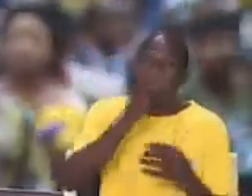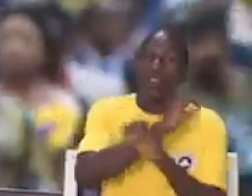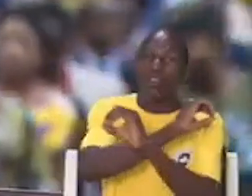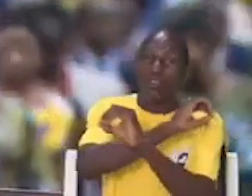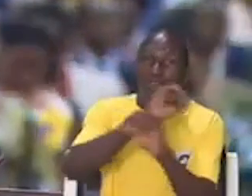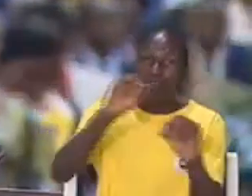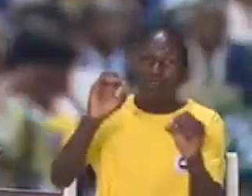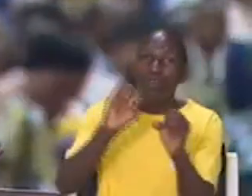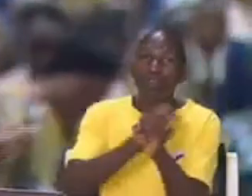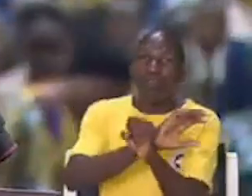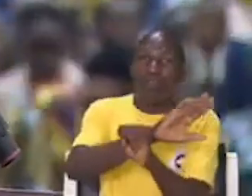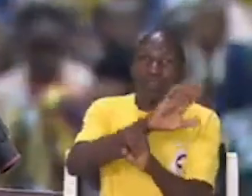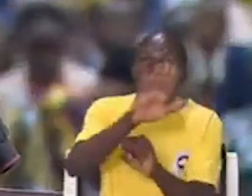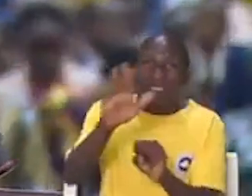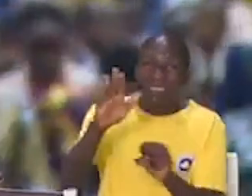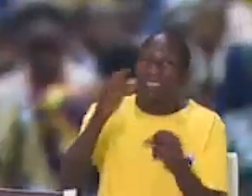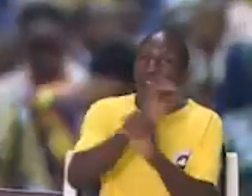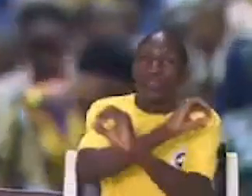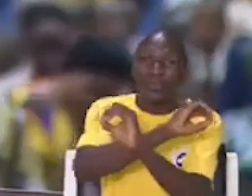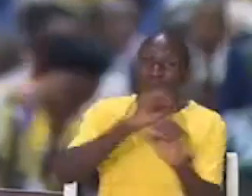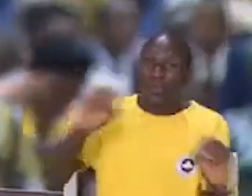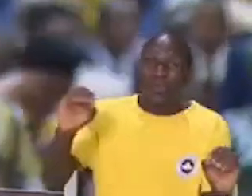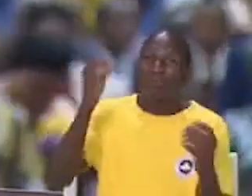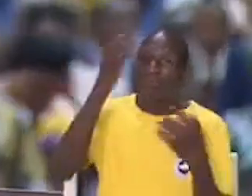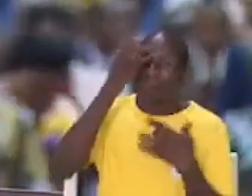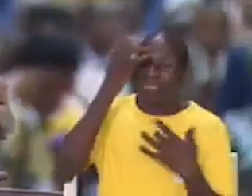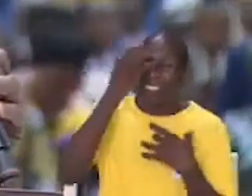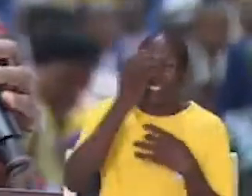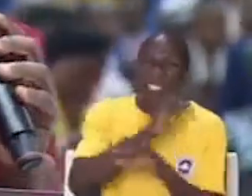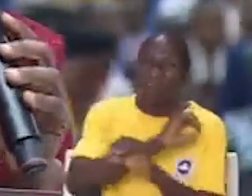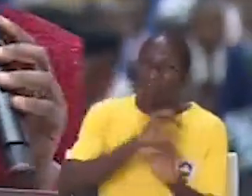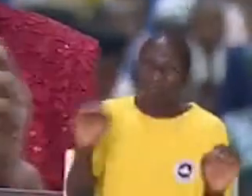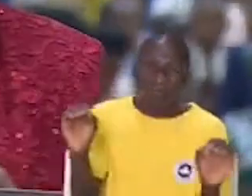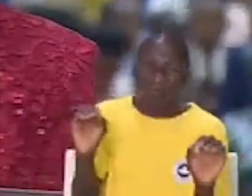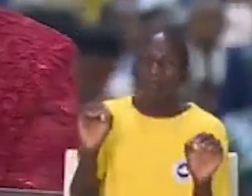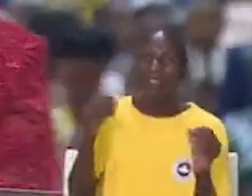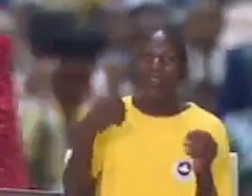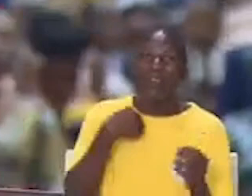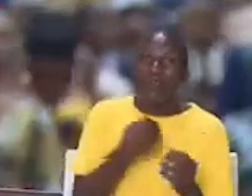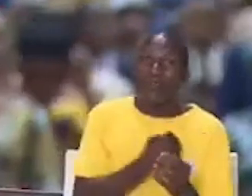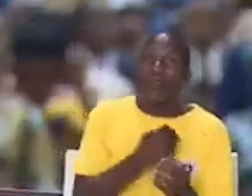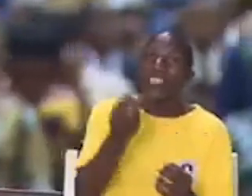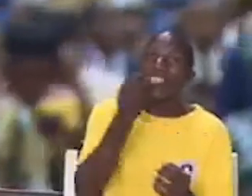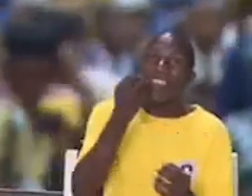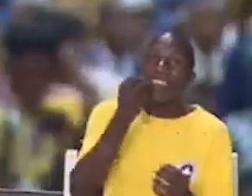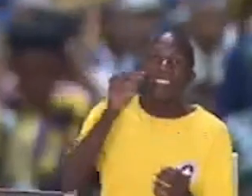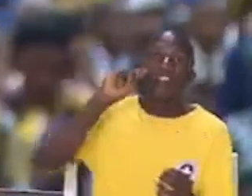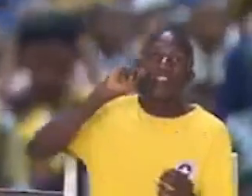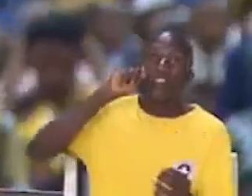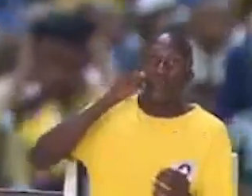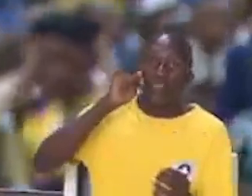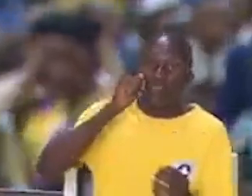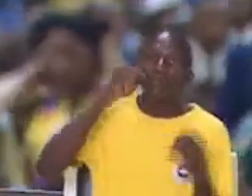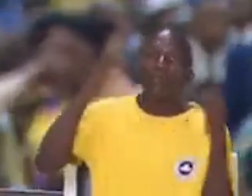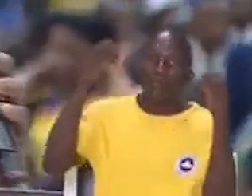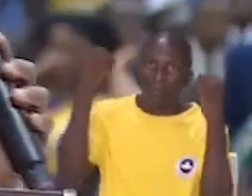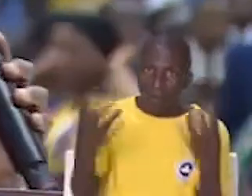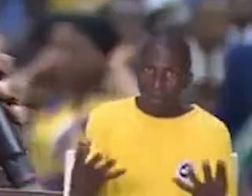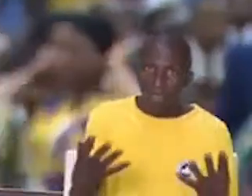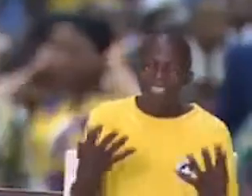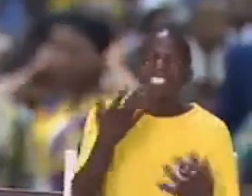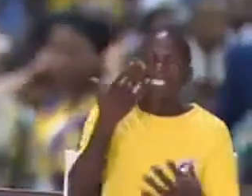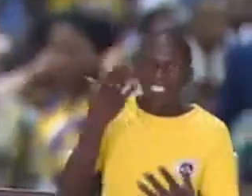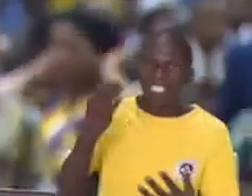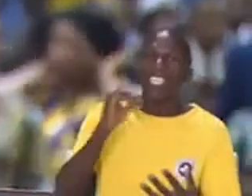COVID, no pandemic. We ate tomatoes in abundance, and there was